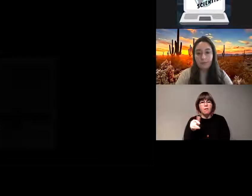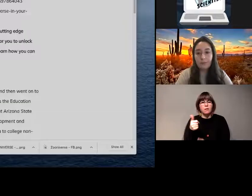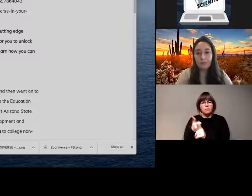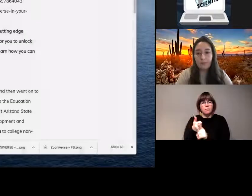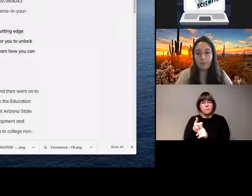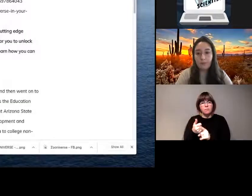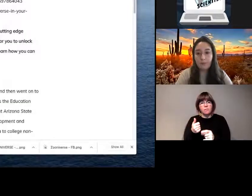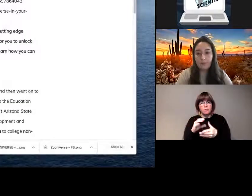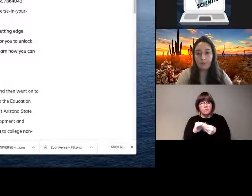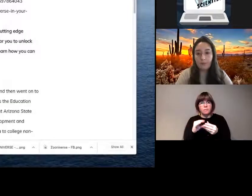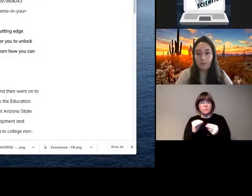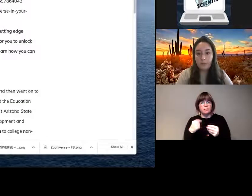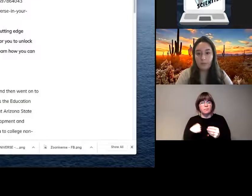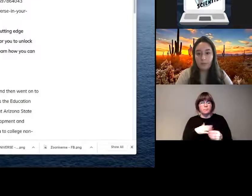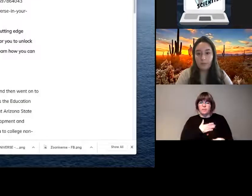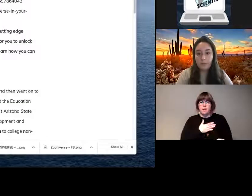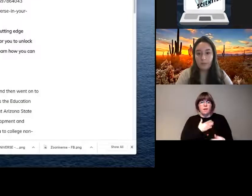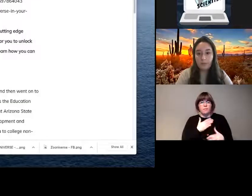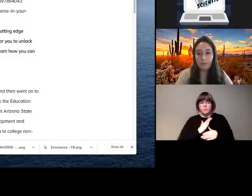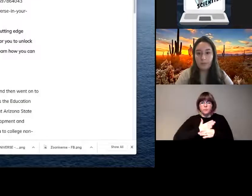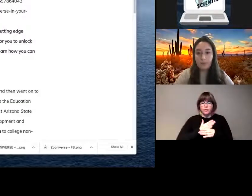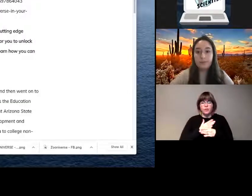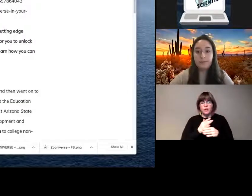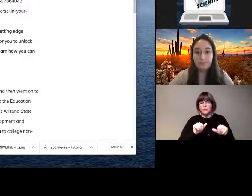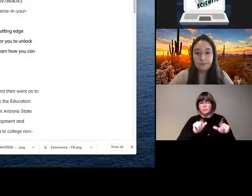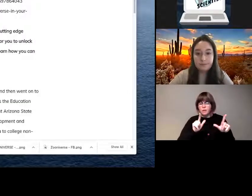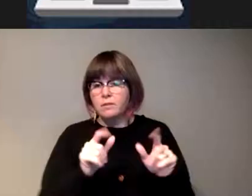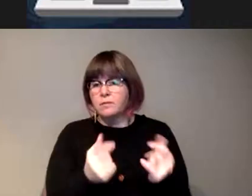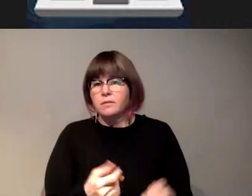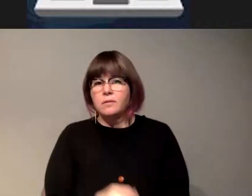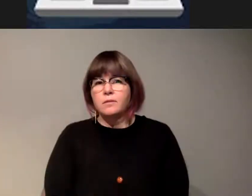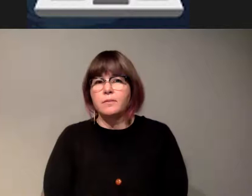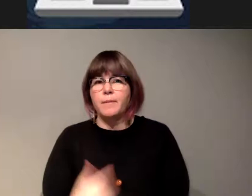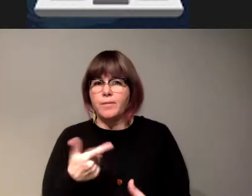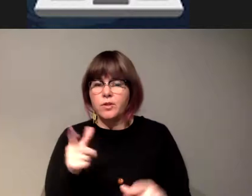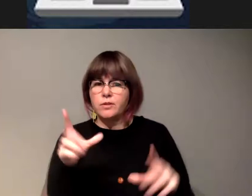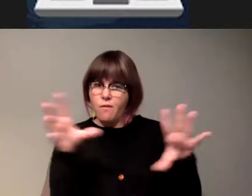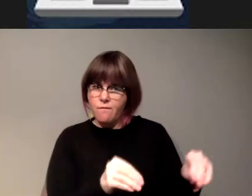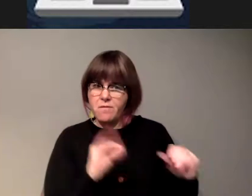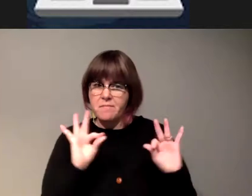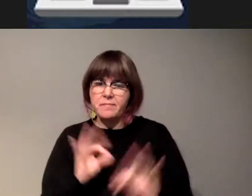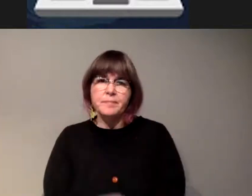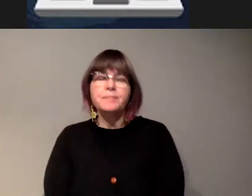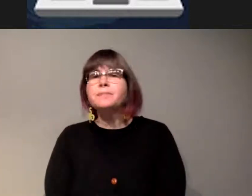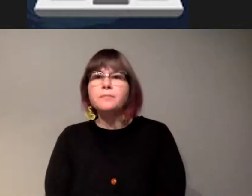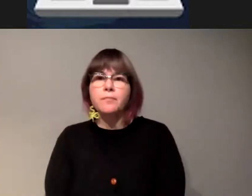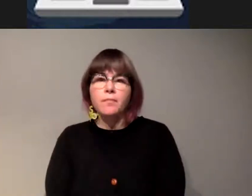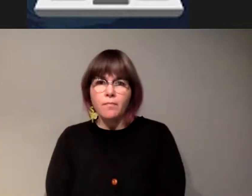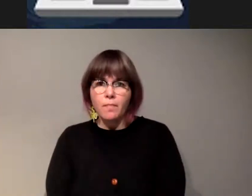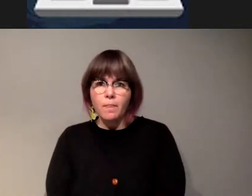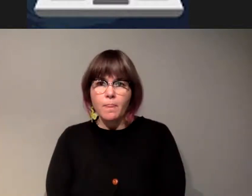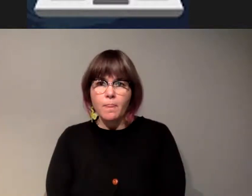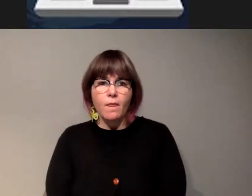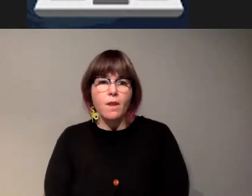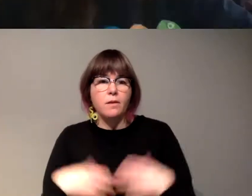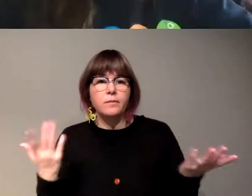we are very happy to share our slides. Let me first stop my screen share. So